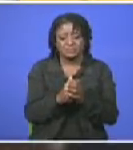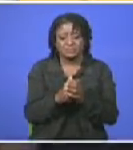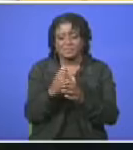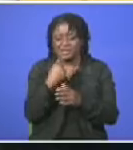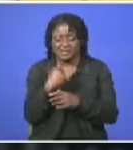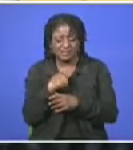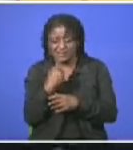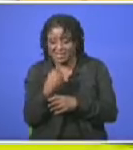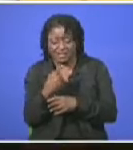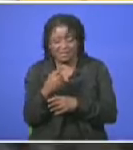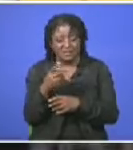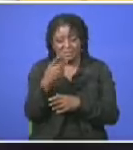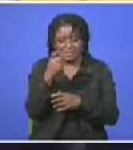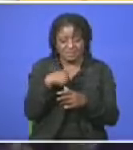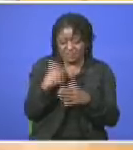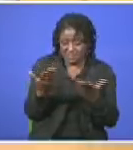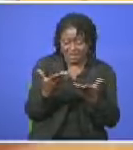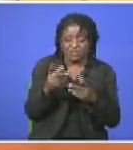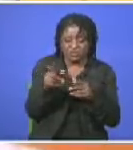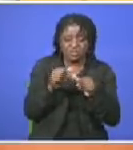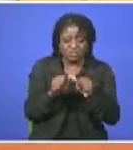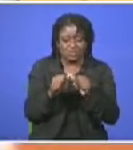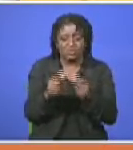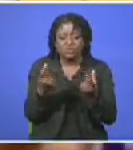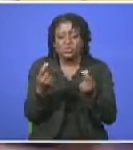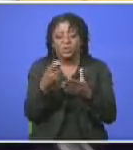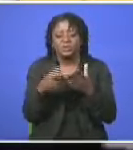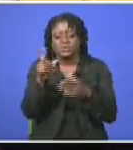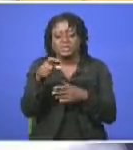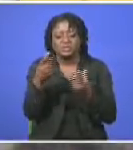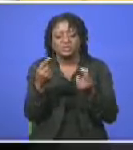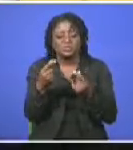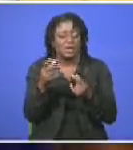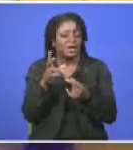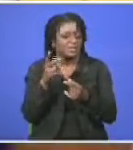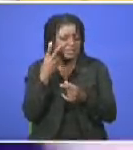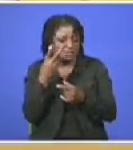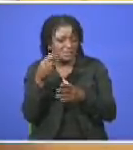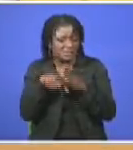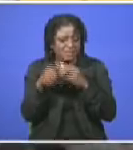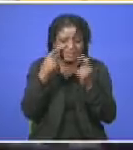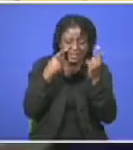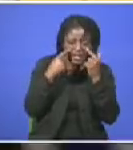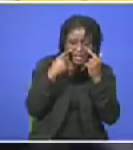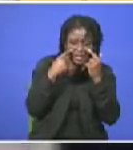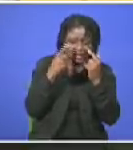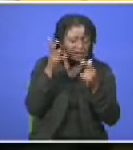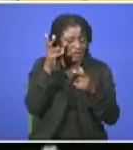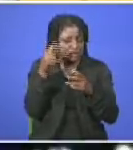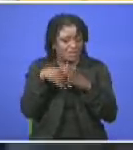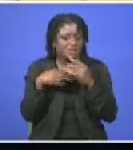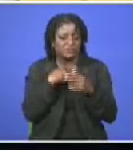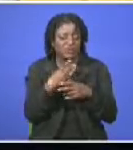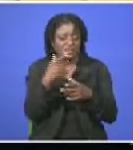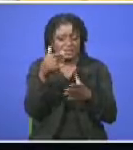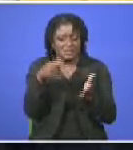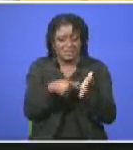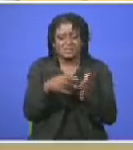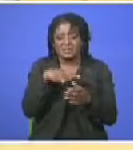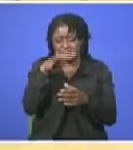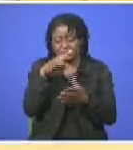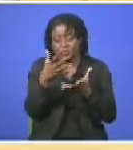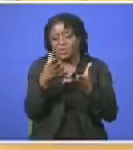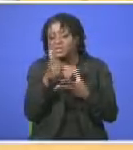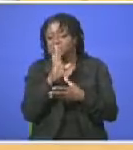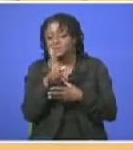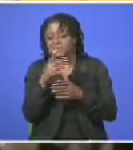Right. You keep doing what you got to do, and I can see it in his eye, and I heard it in his voice that this kid's going to be special, and he wants to be great. This is what you want to see